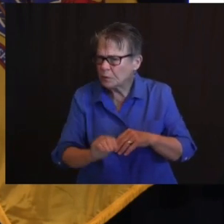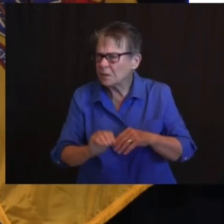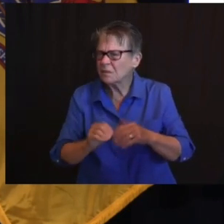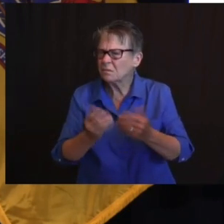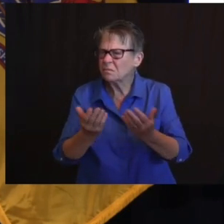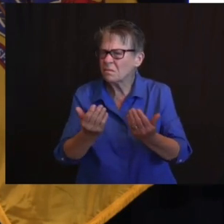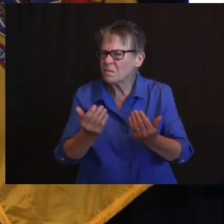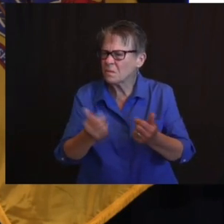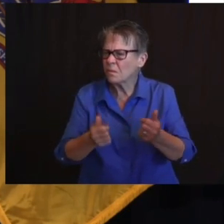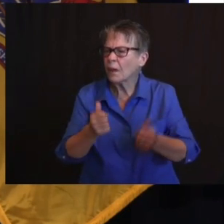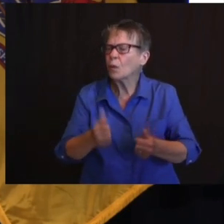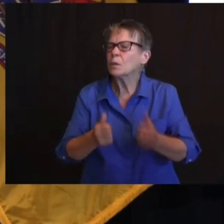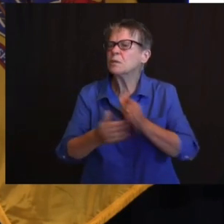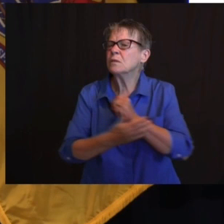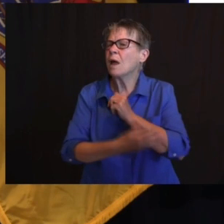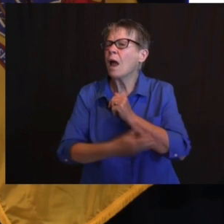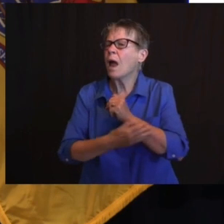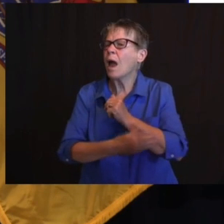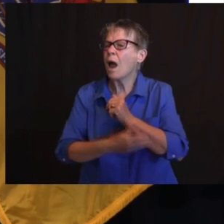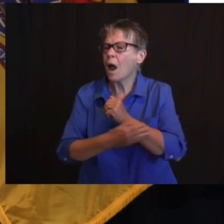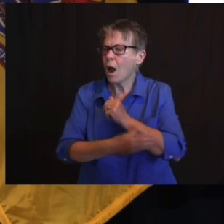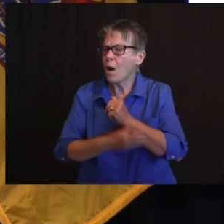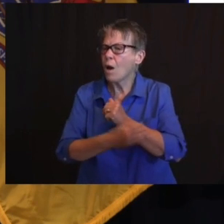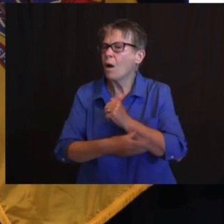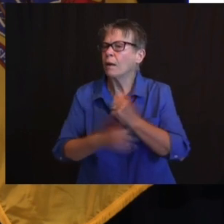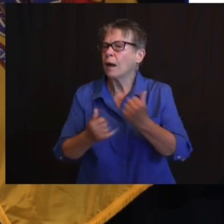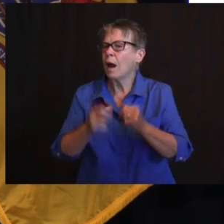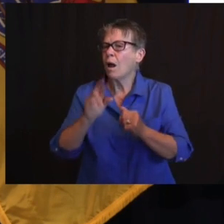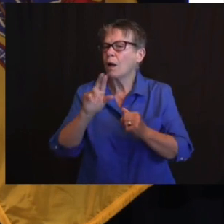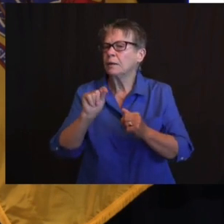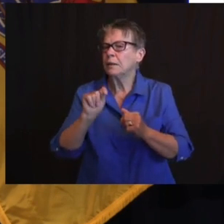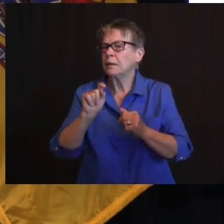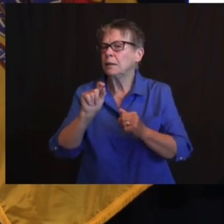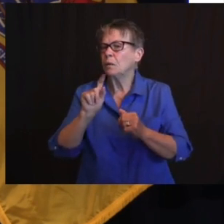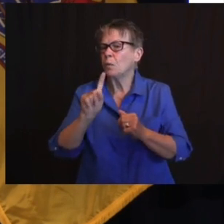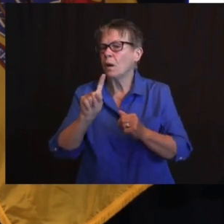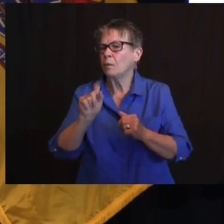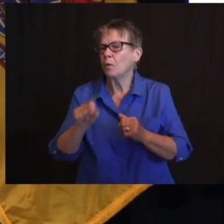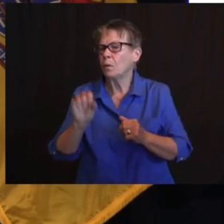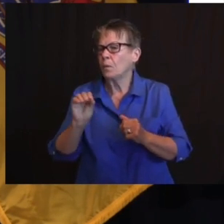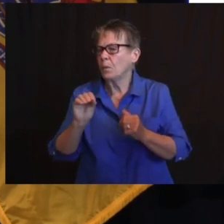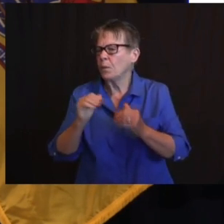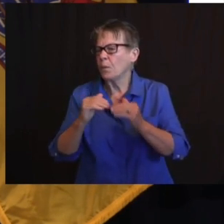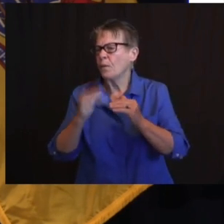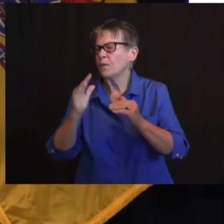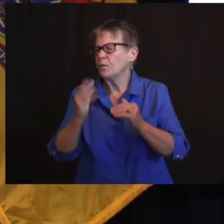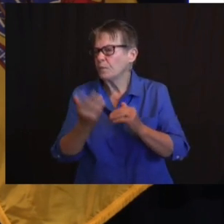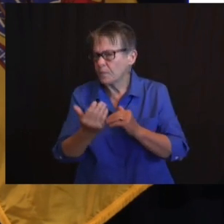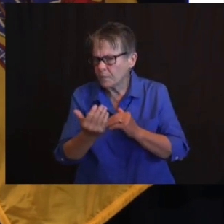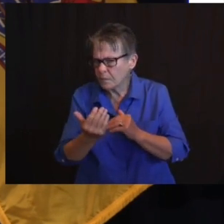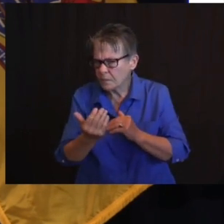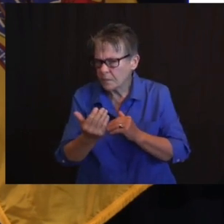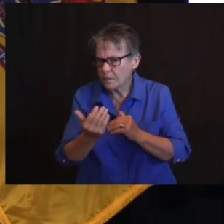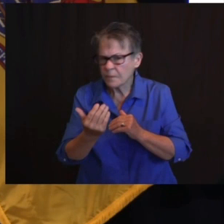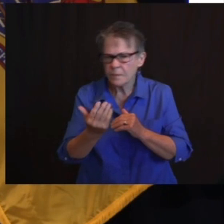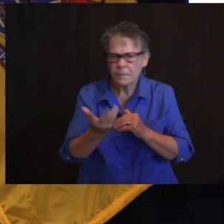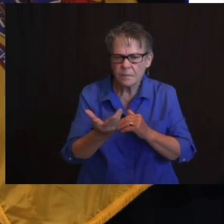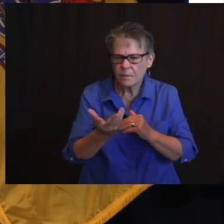1? And have you any cause for concern about the reopening that's going on, given that these figures seem to be edging